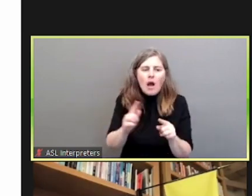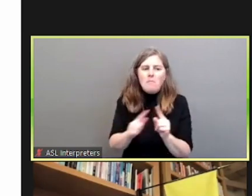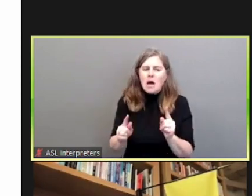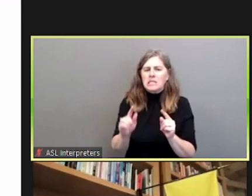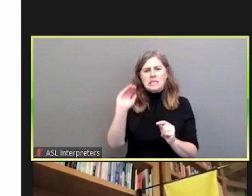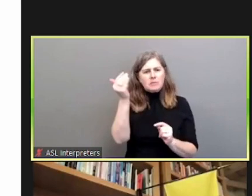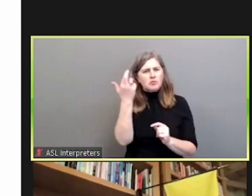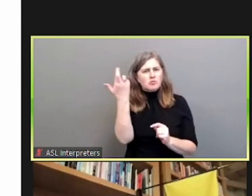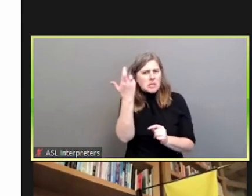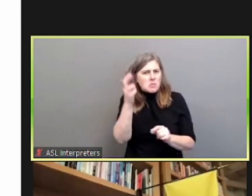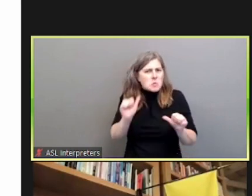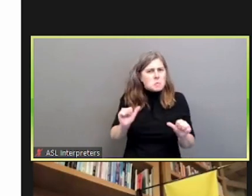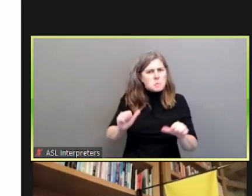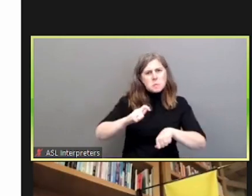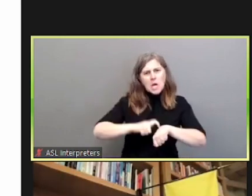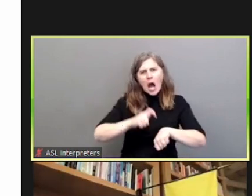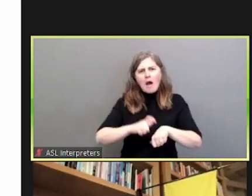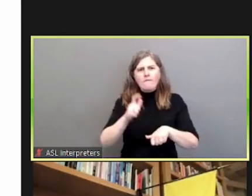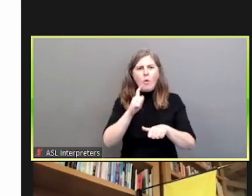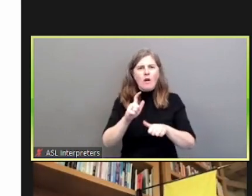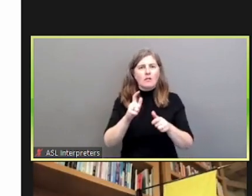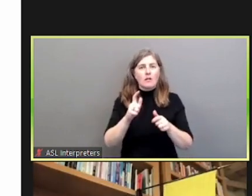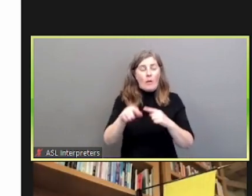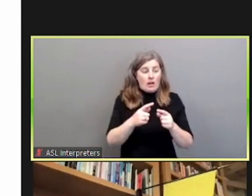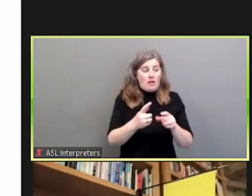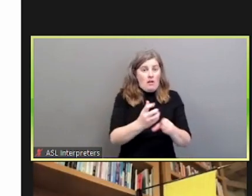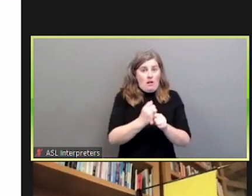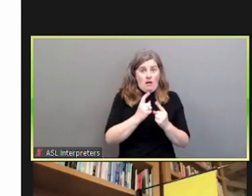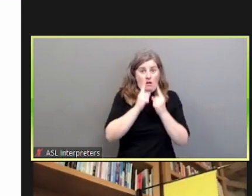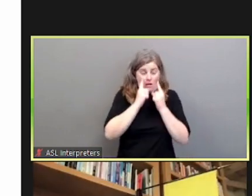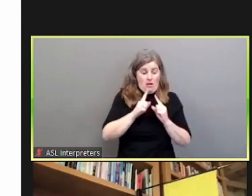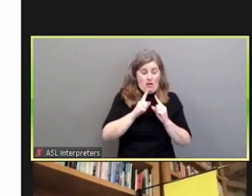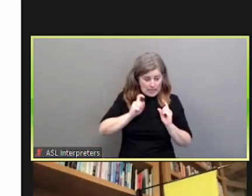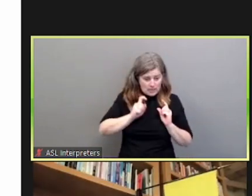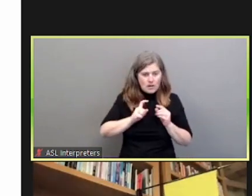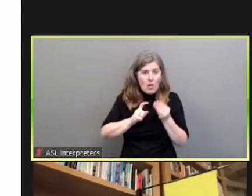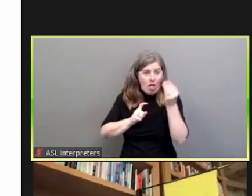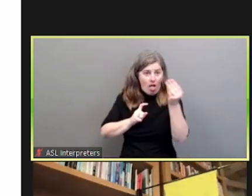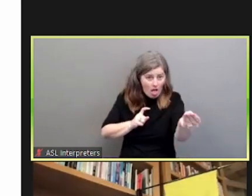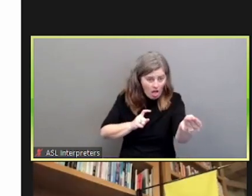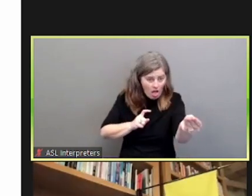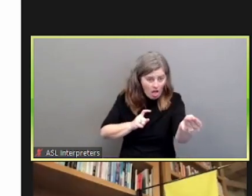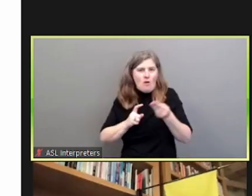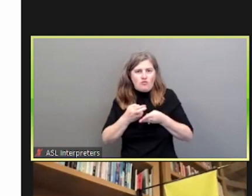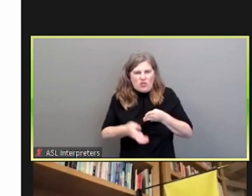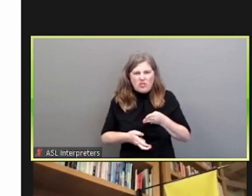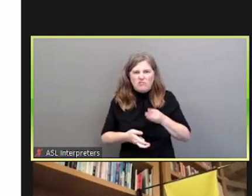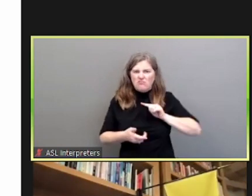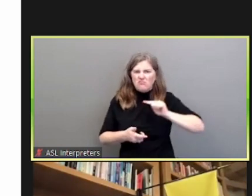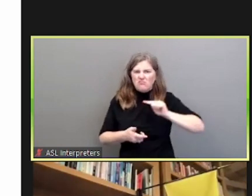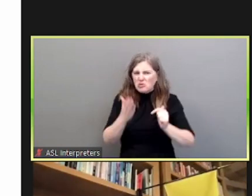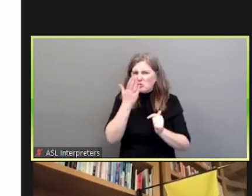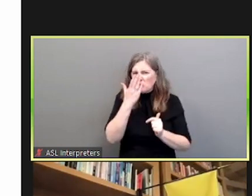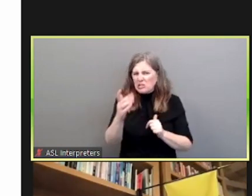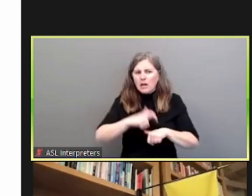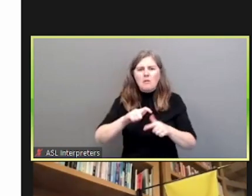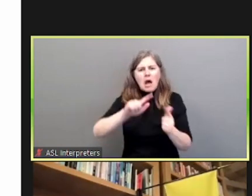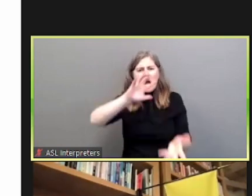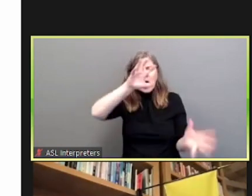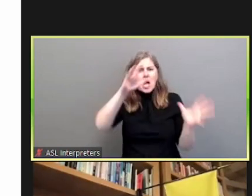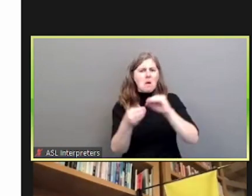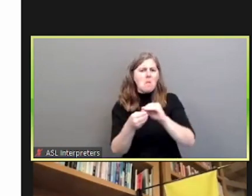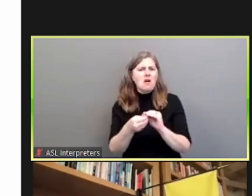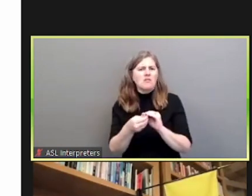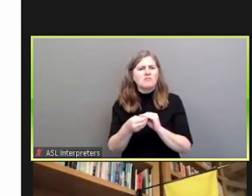reasonably well in terms of test turnaround time. Other, because this question is frequently asked, is just a conglomeration of a couple